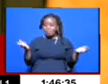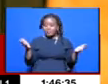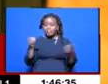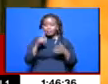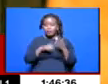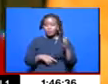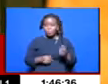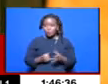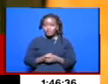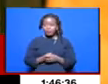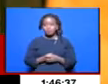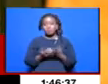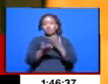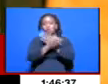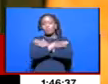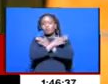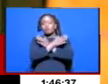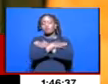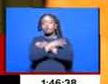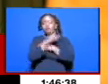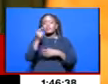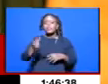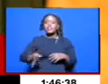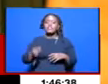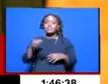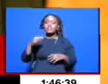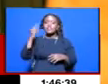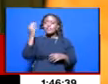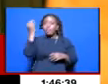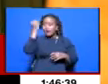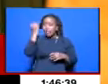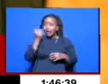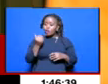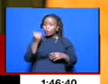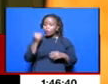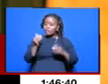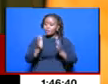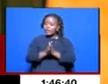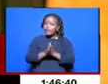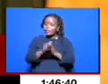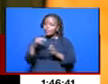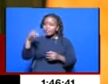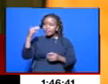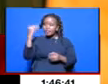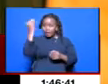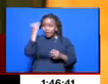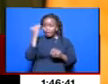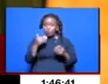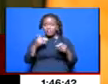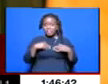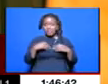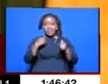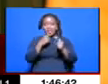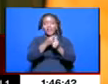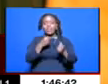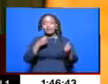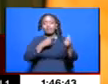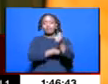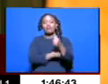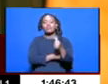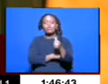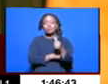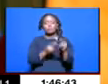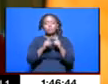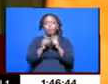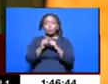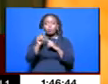at the High Court and Court of Appeal, the colleagues at the High Court had built a foundation, and those ones at the Court of